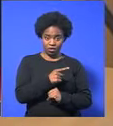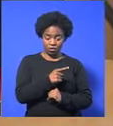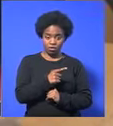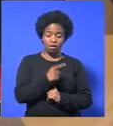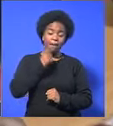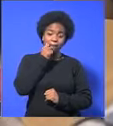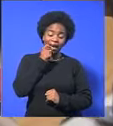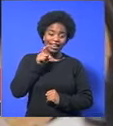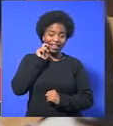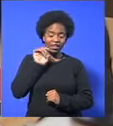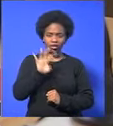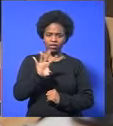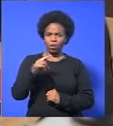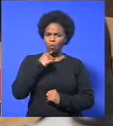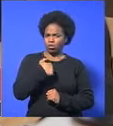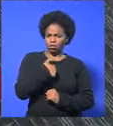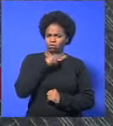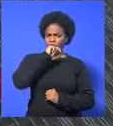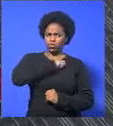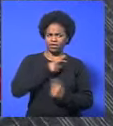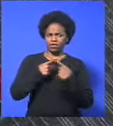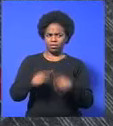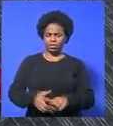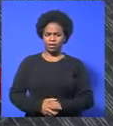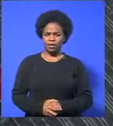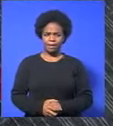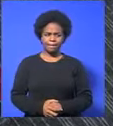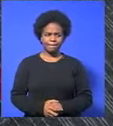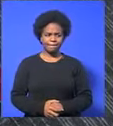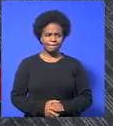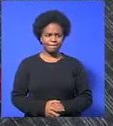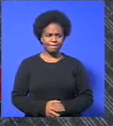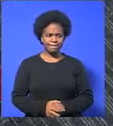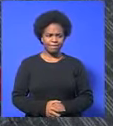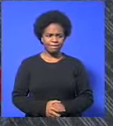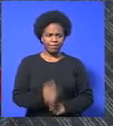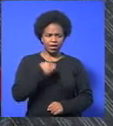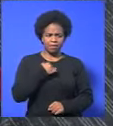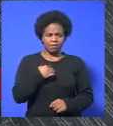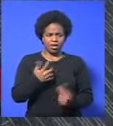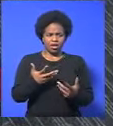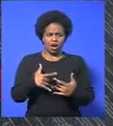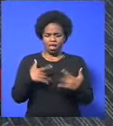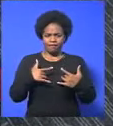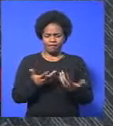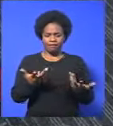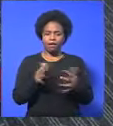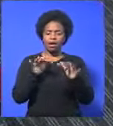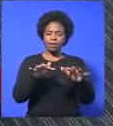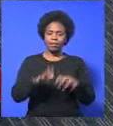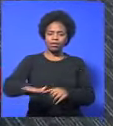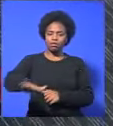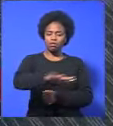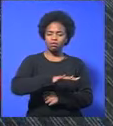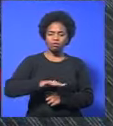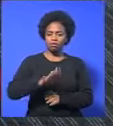court proceedings, he denies this. I lived in Woodbank. I lived among people where you